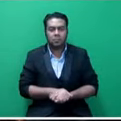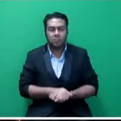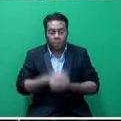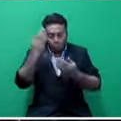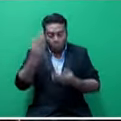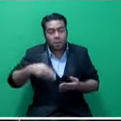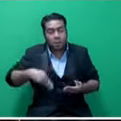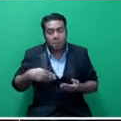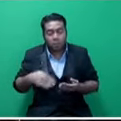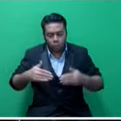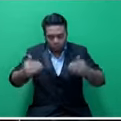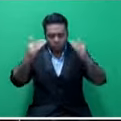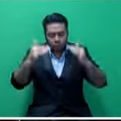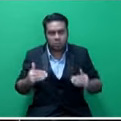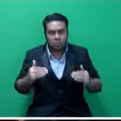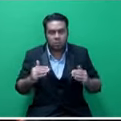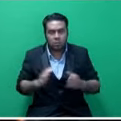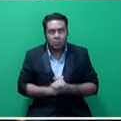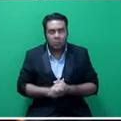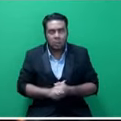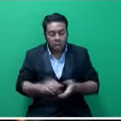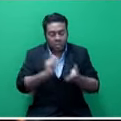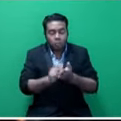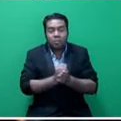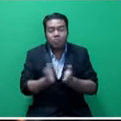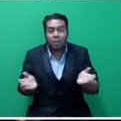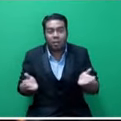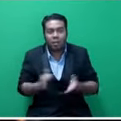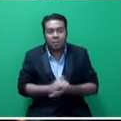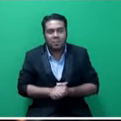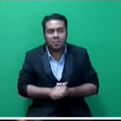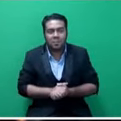Honourable members, we move on. Secretary General.